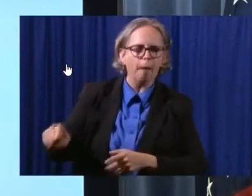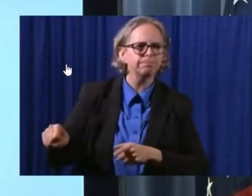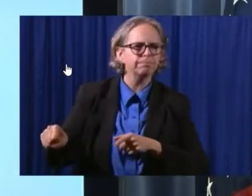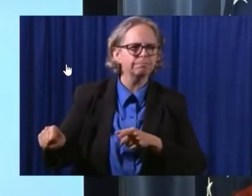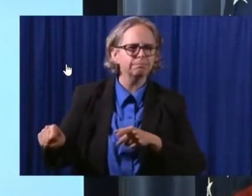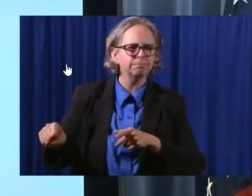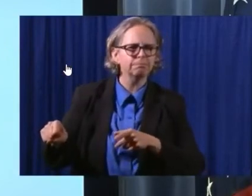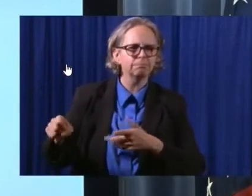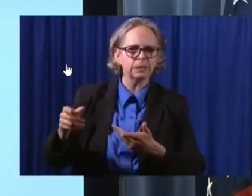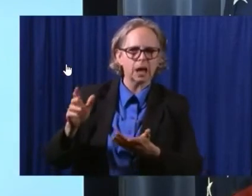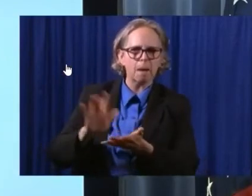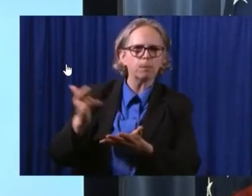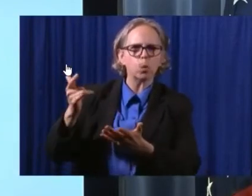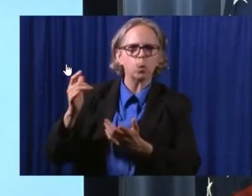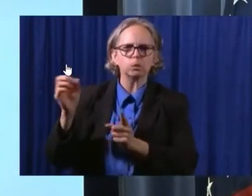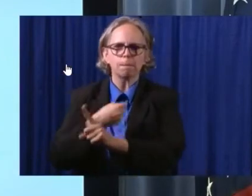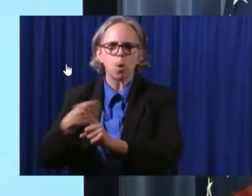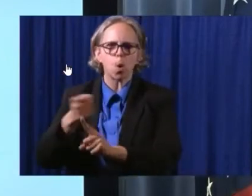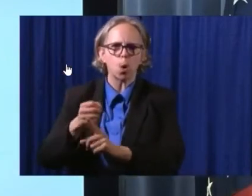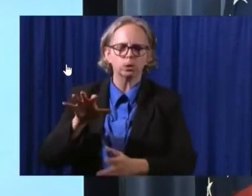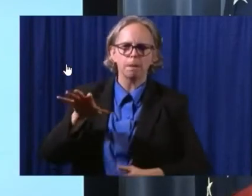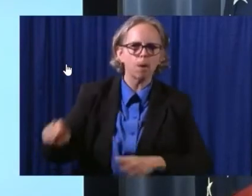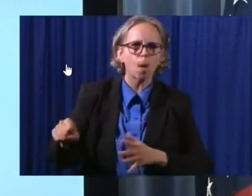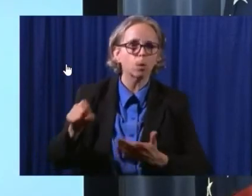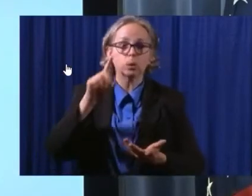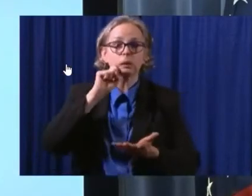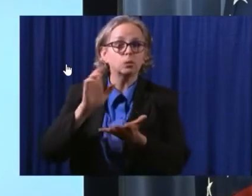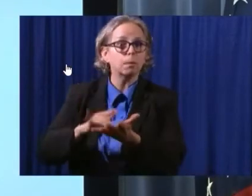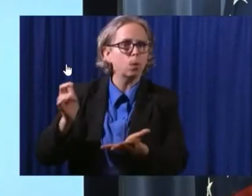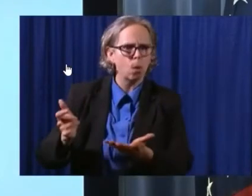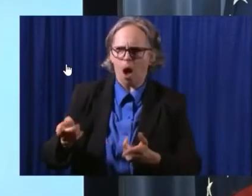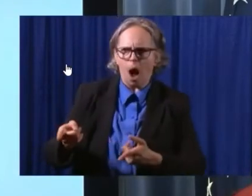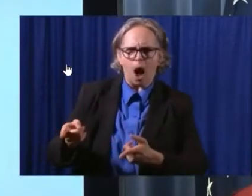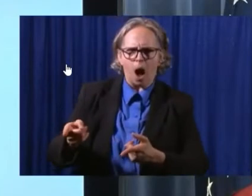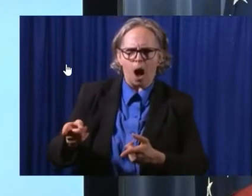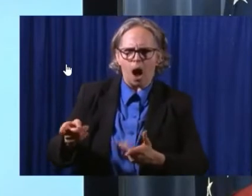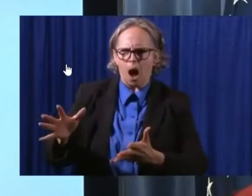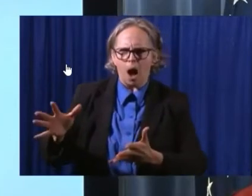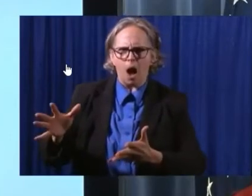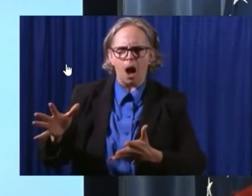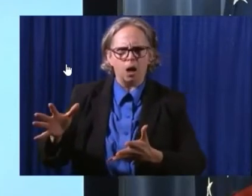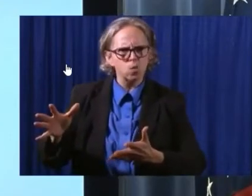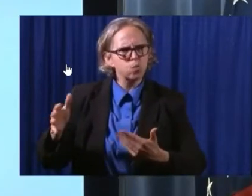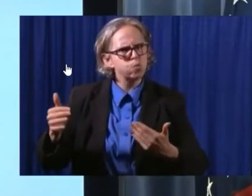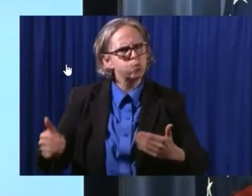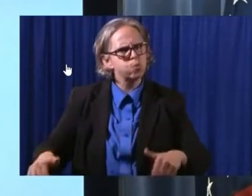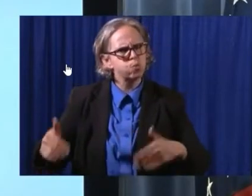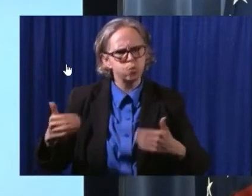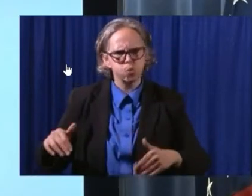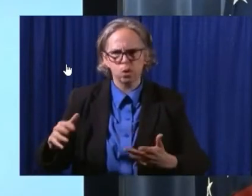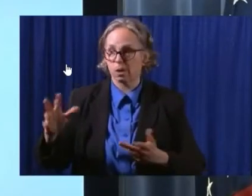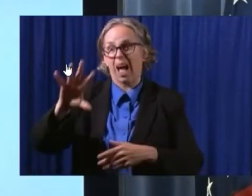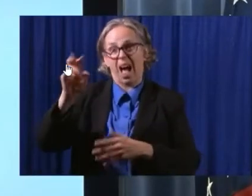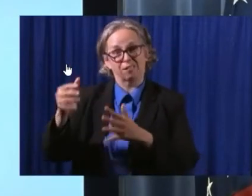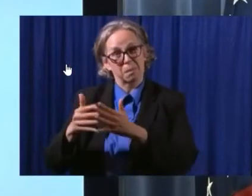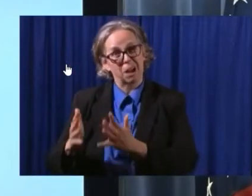impact on certain populations, like African American children, children of families in poverty, and children that have learning